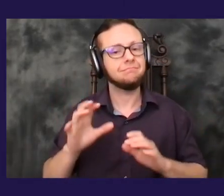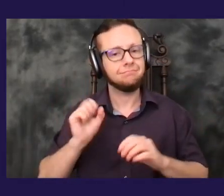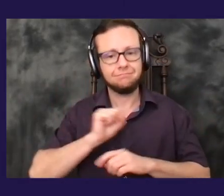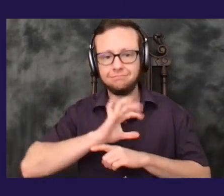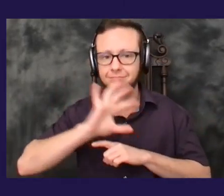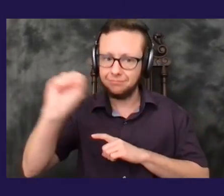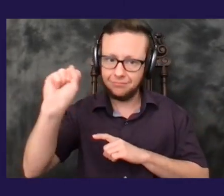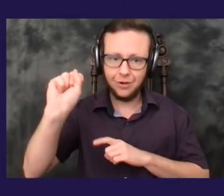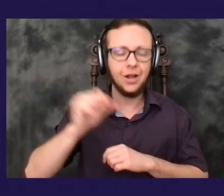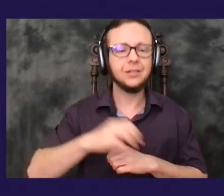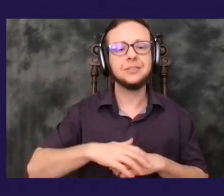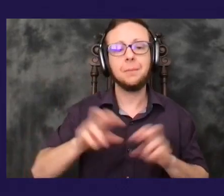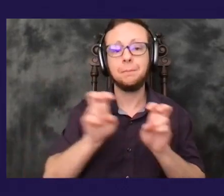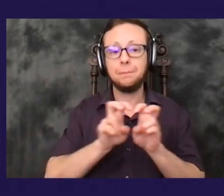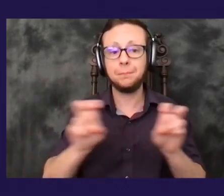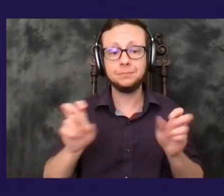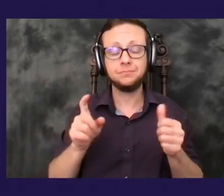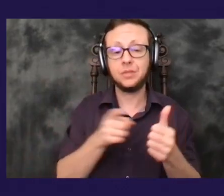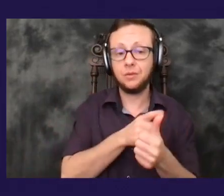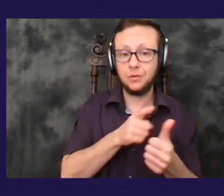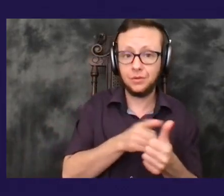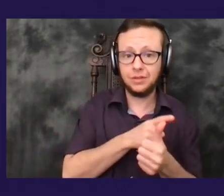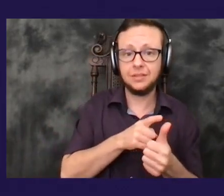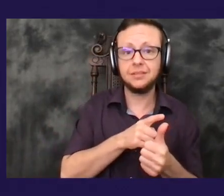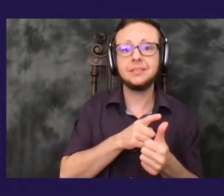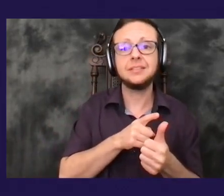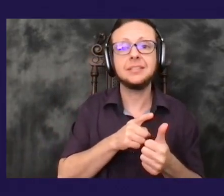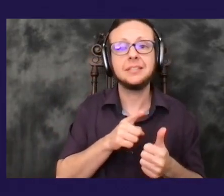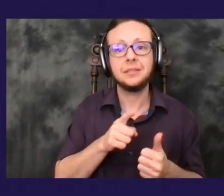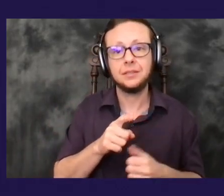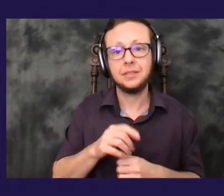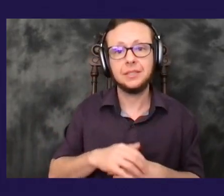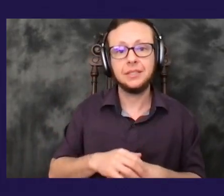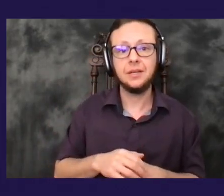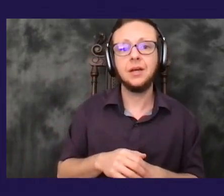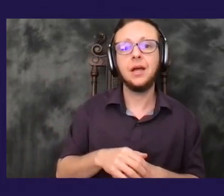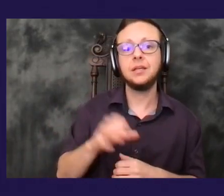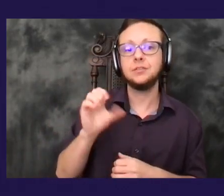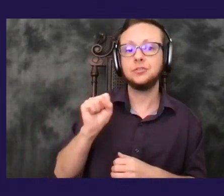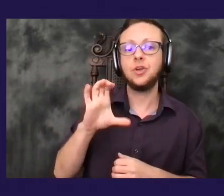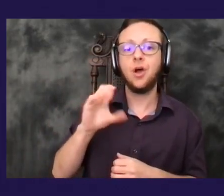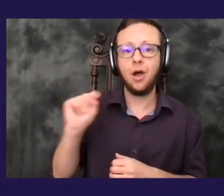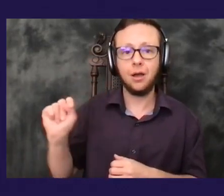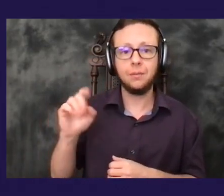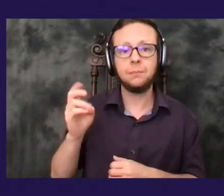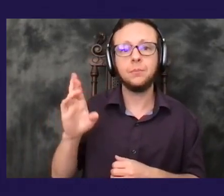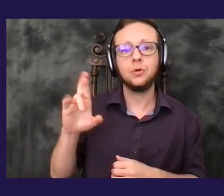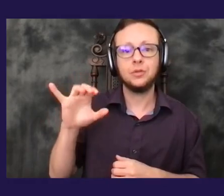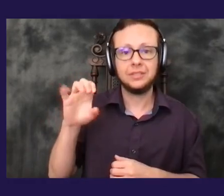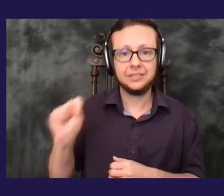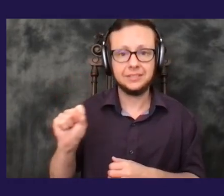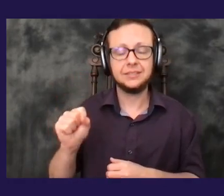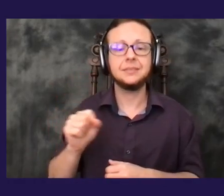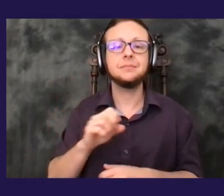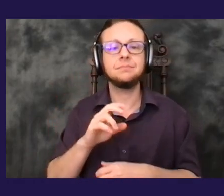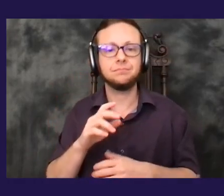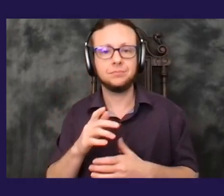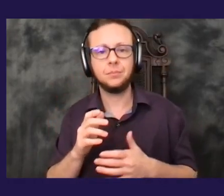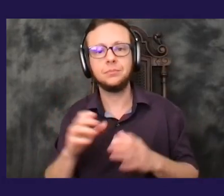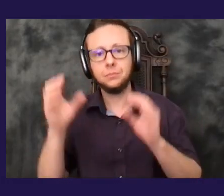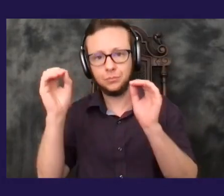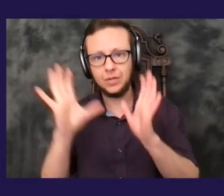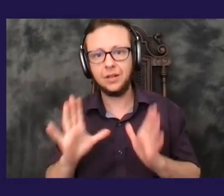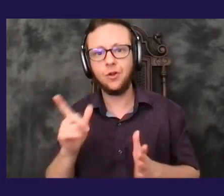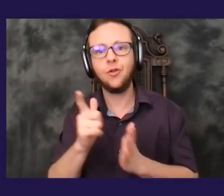Our first speaker is Scott Burris, professor of law and public health at Temple University, who will help